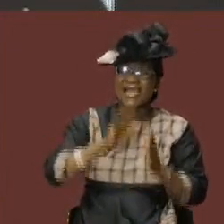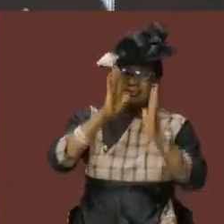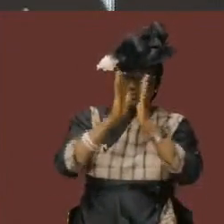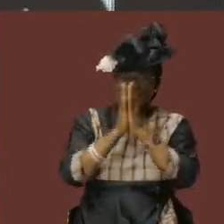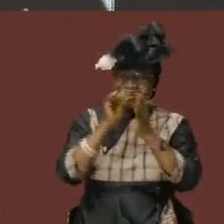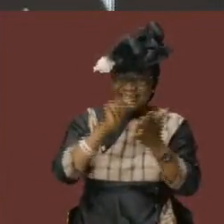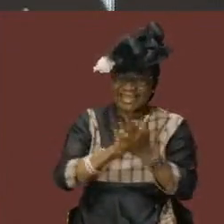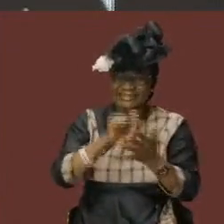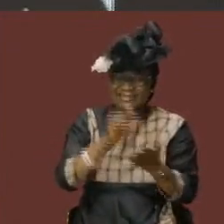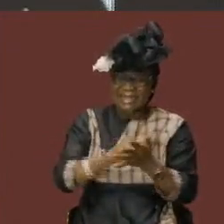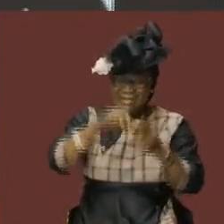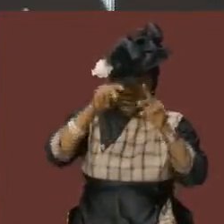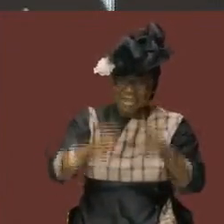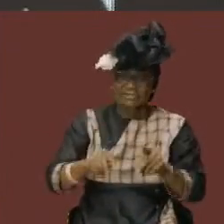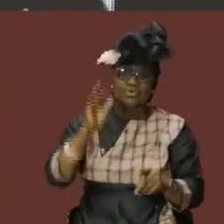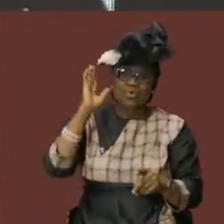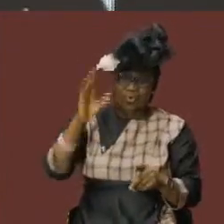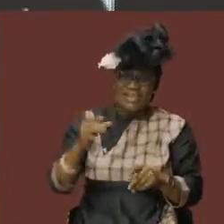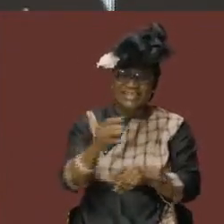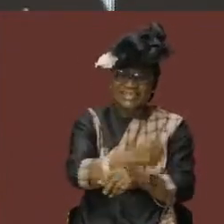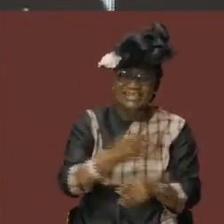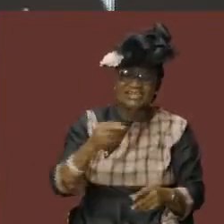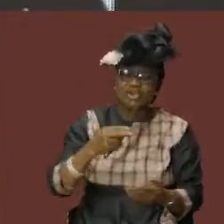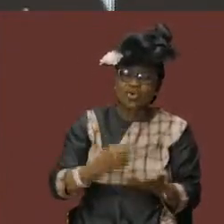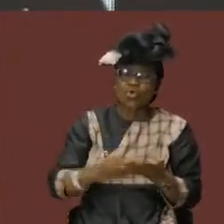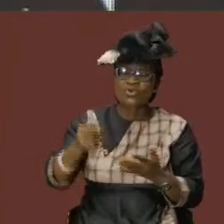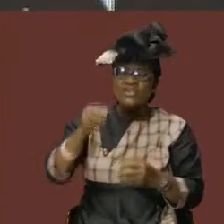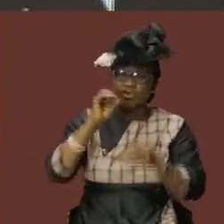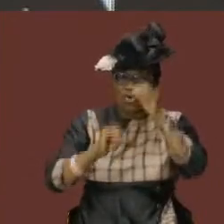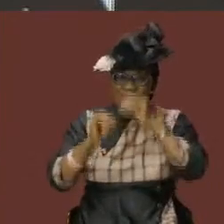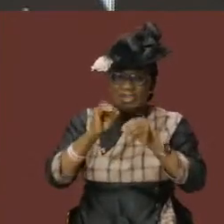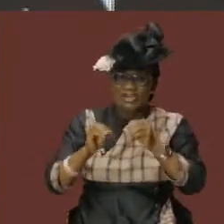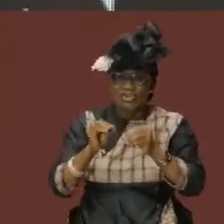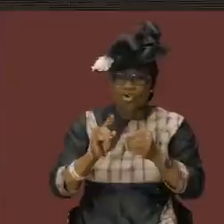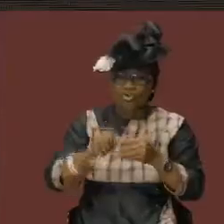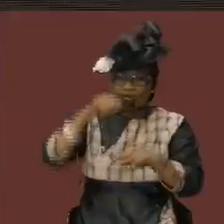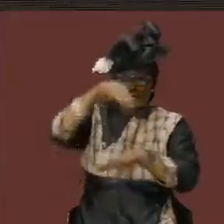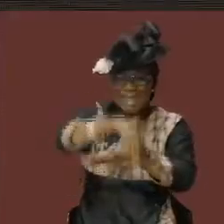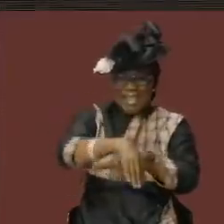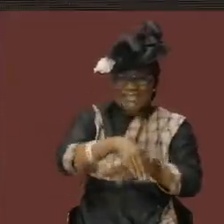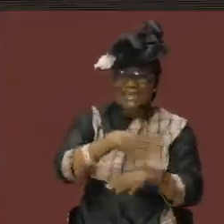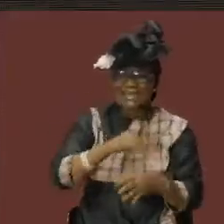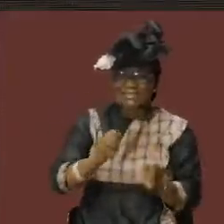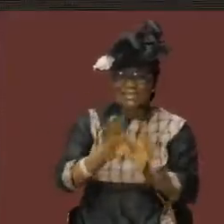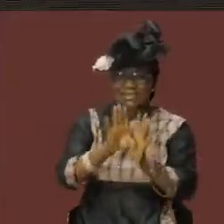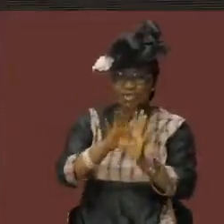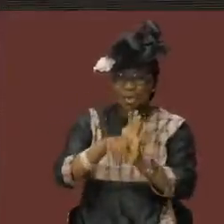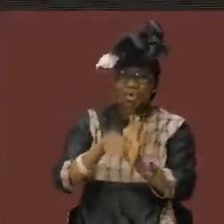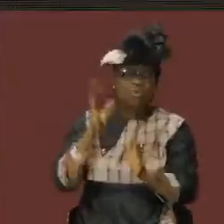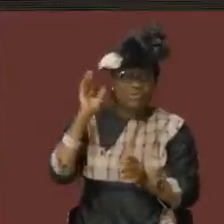Communion tonight. Amen. And the door will begin to open.